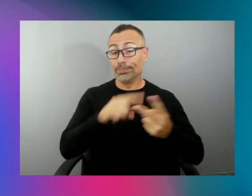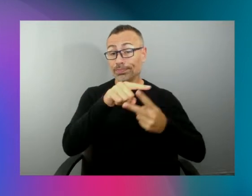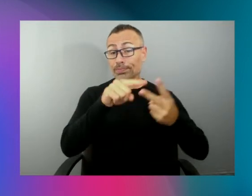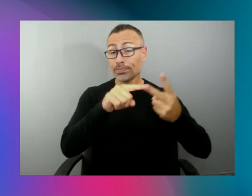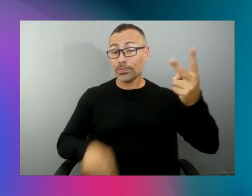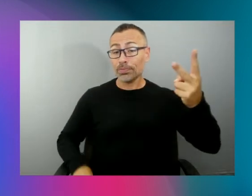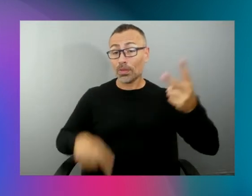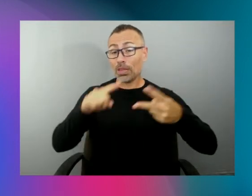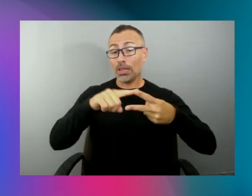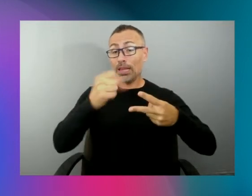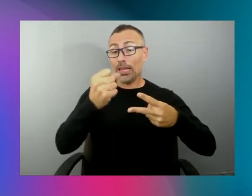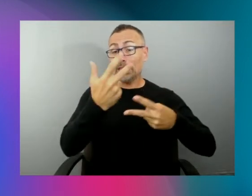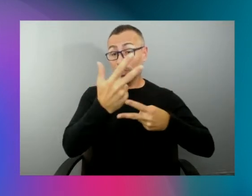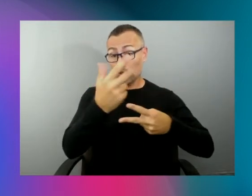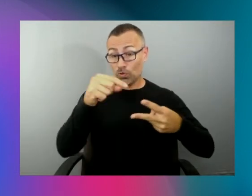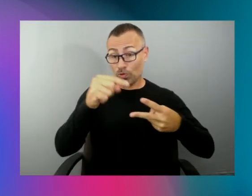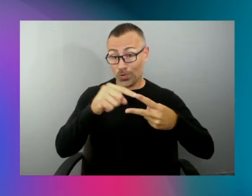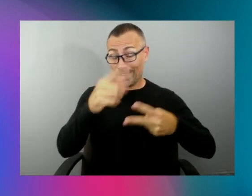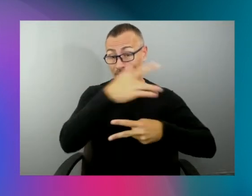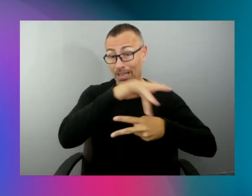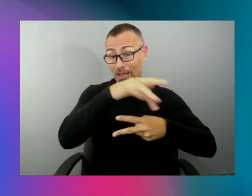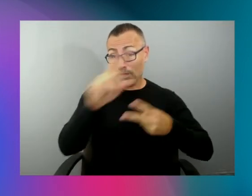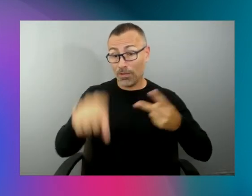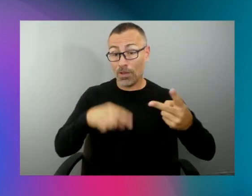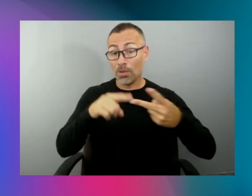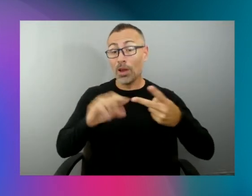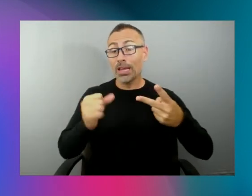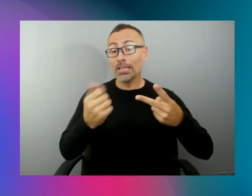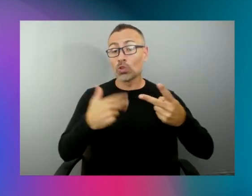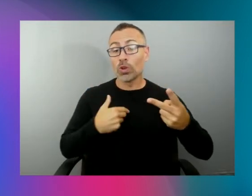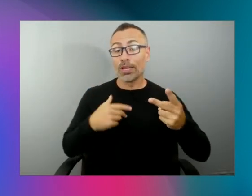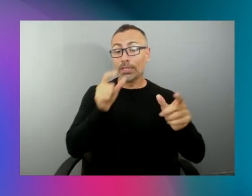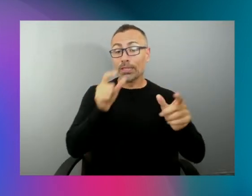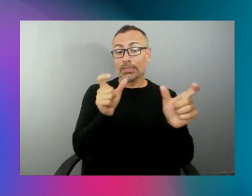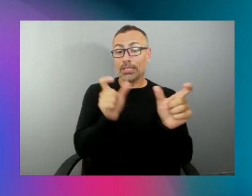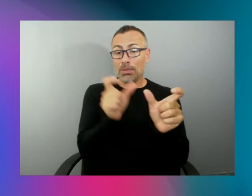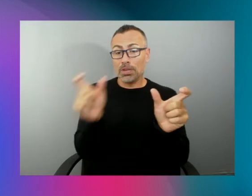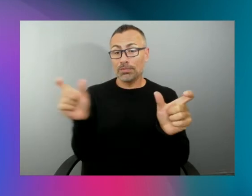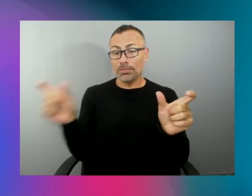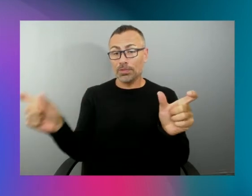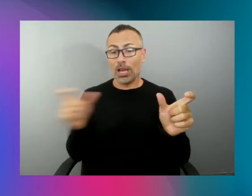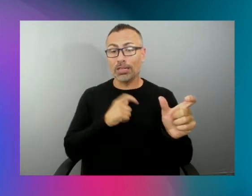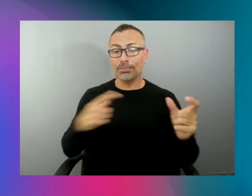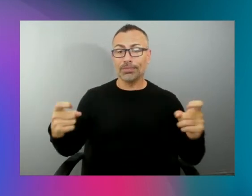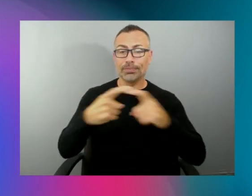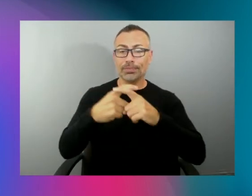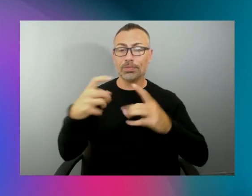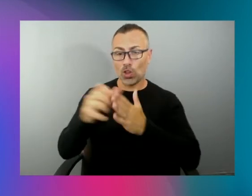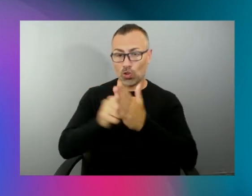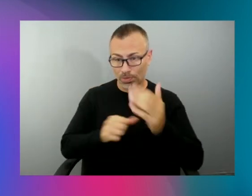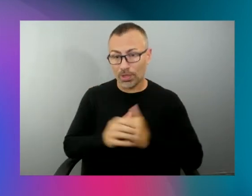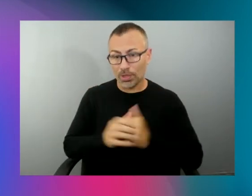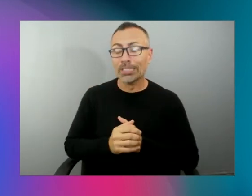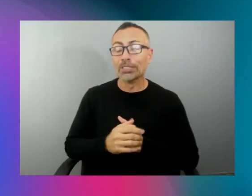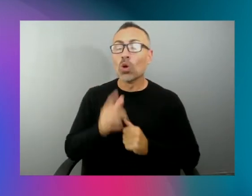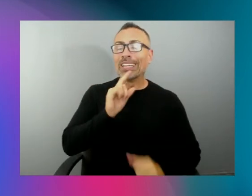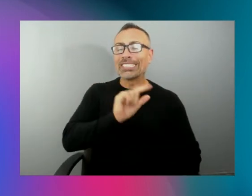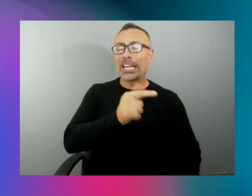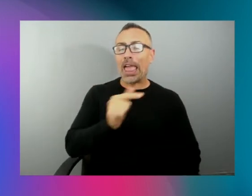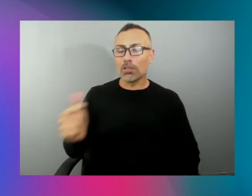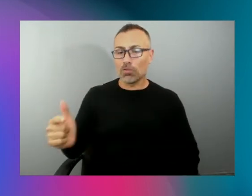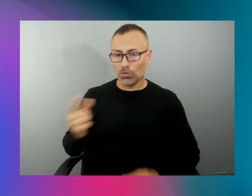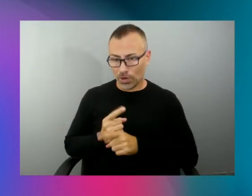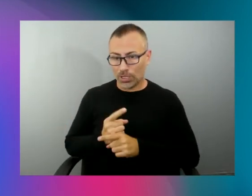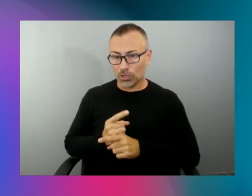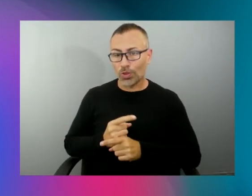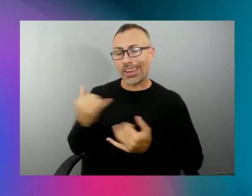enable, S3 bucket server-side encrypted, right, enabled, right? So now I'll go to the server-side encryption enable. If you look at it here, right,